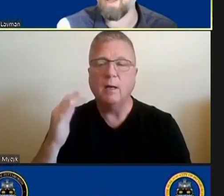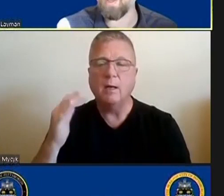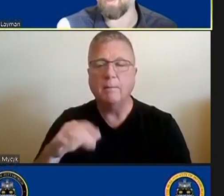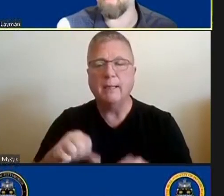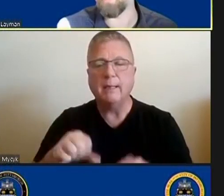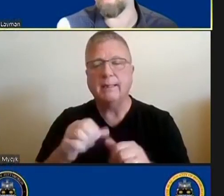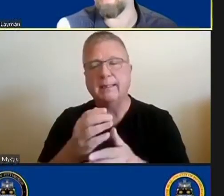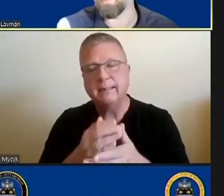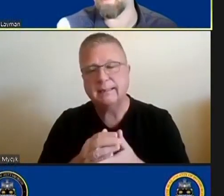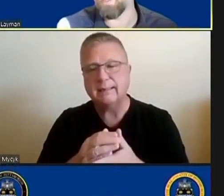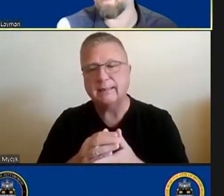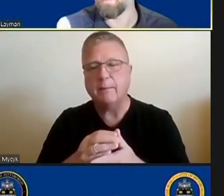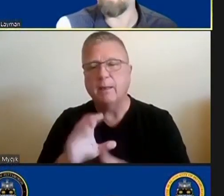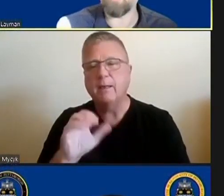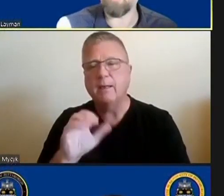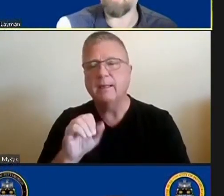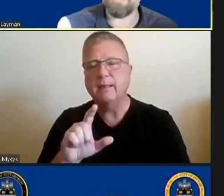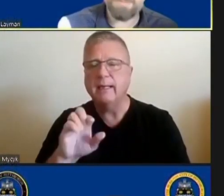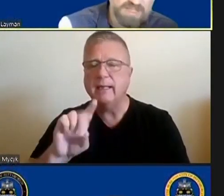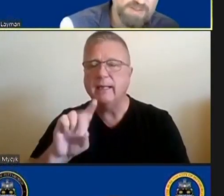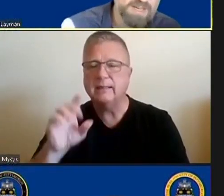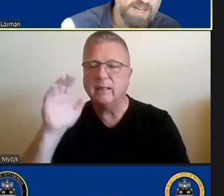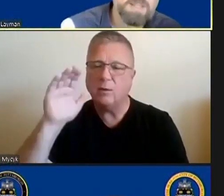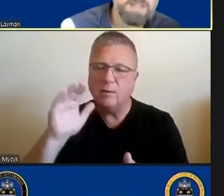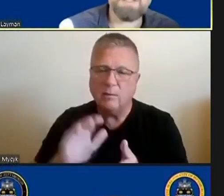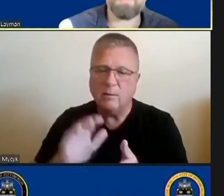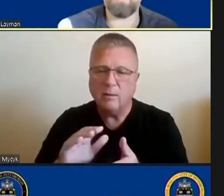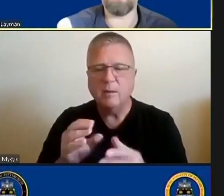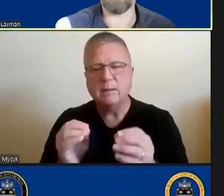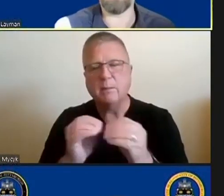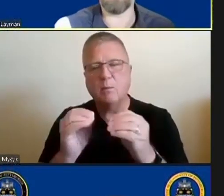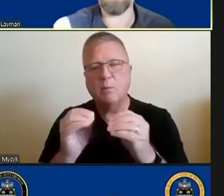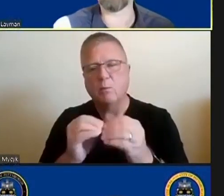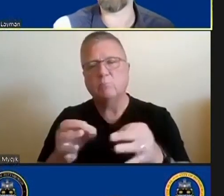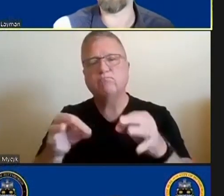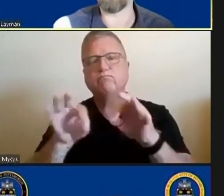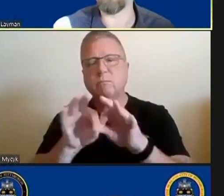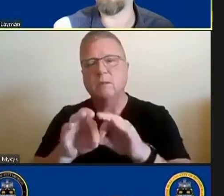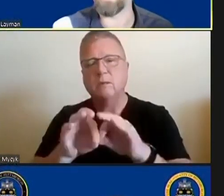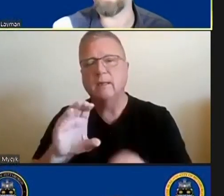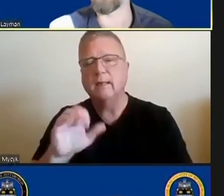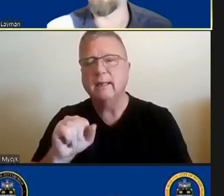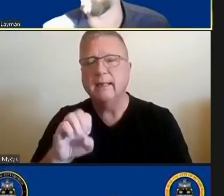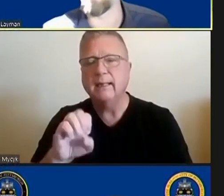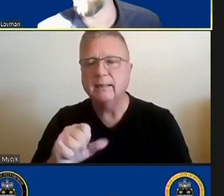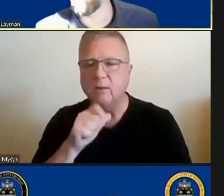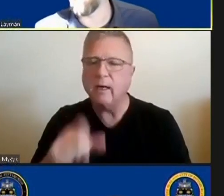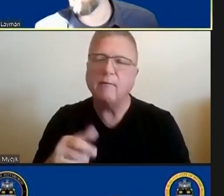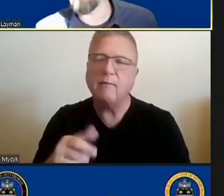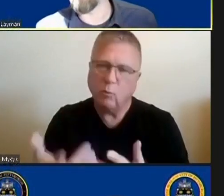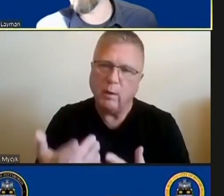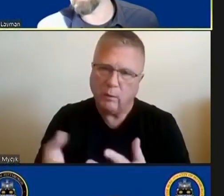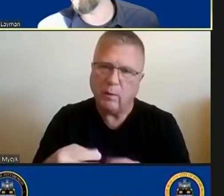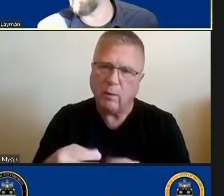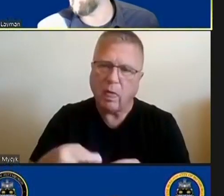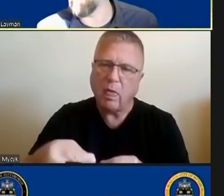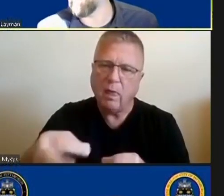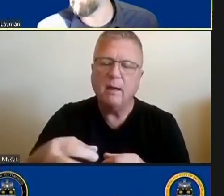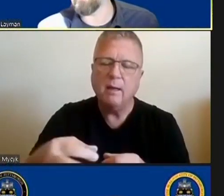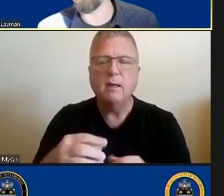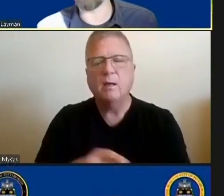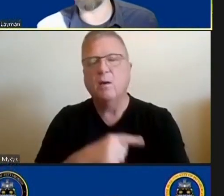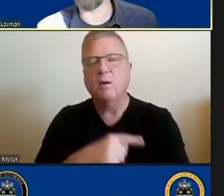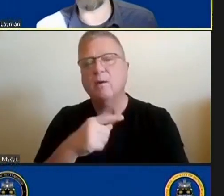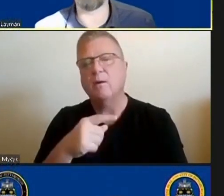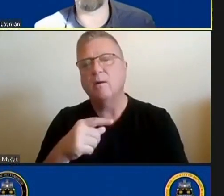away, which would mean that more significant cases wouldn't have to wait as long to have